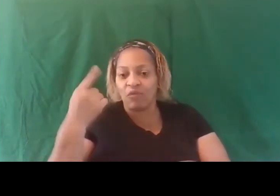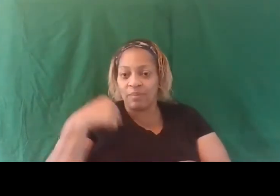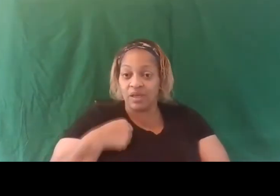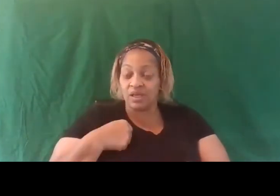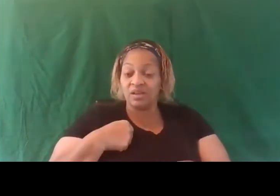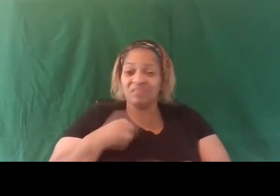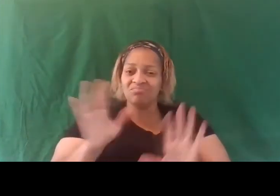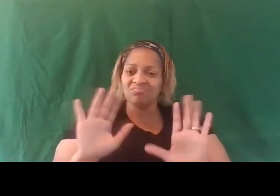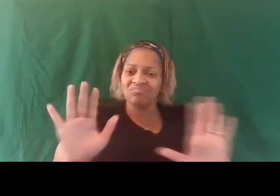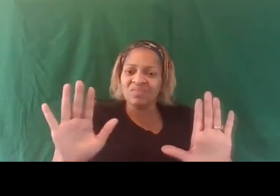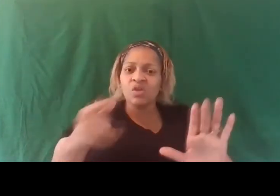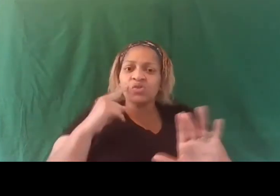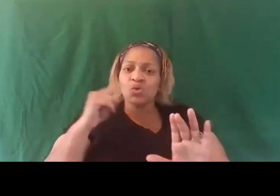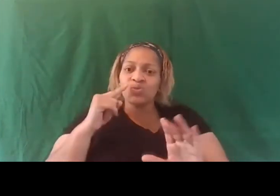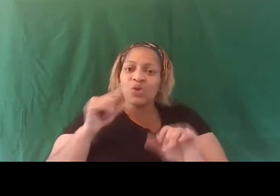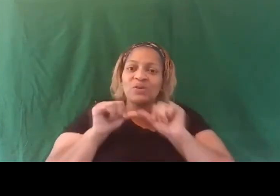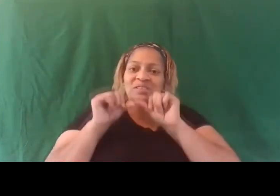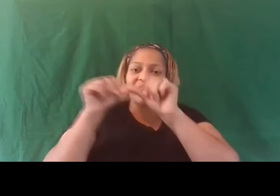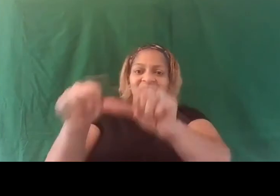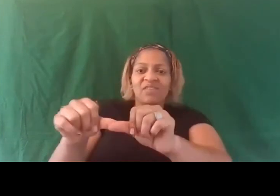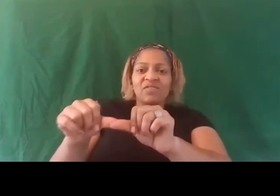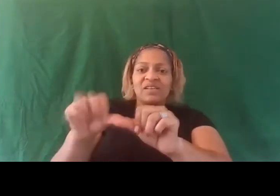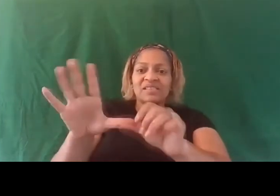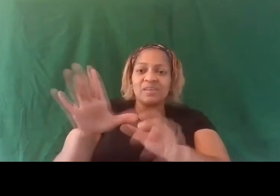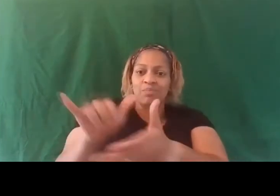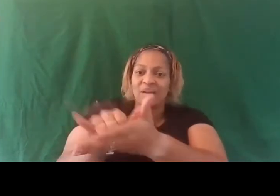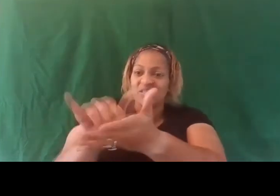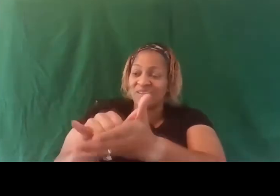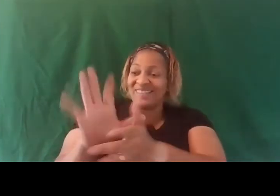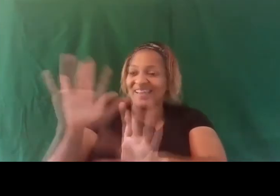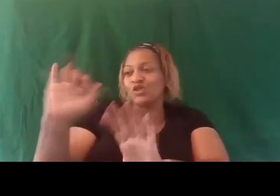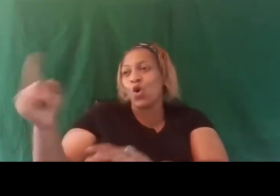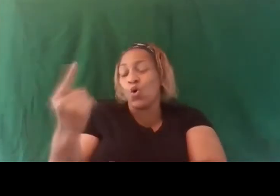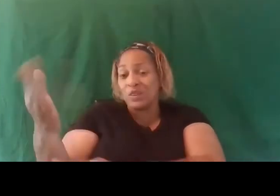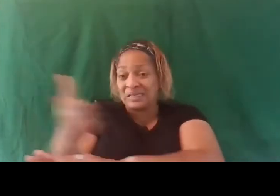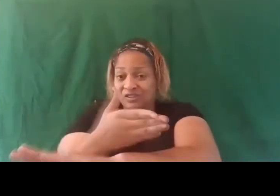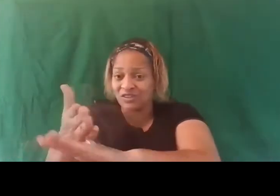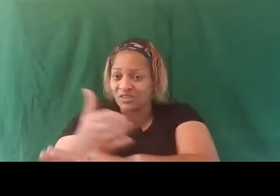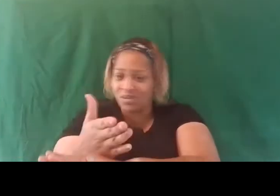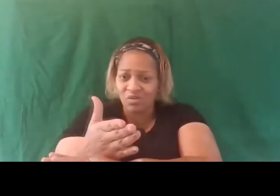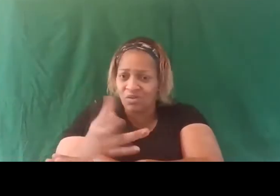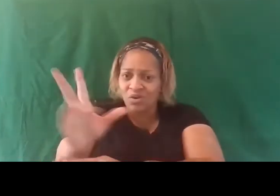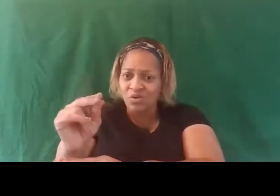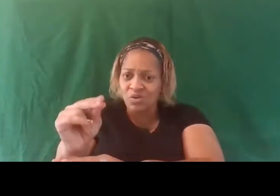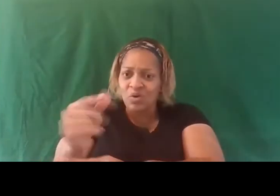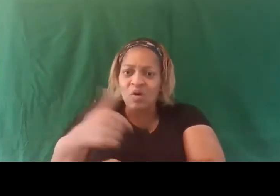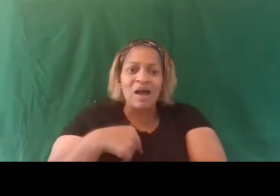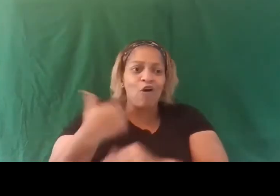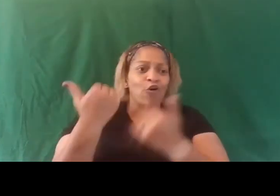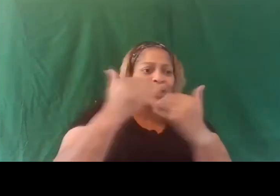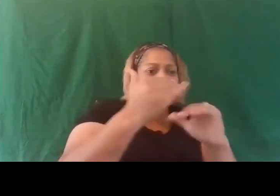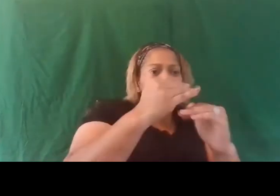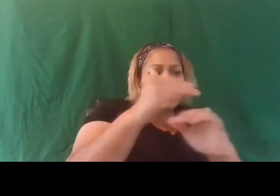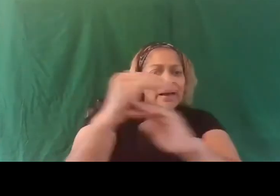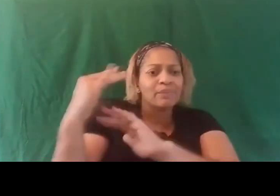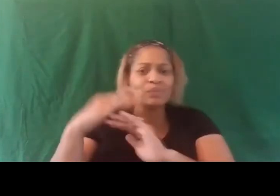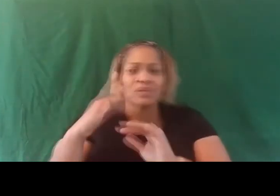those infinite possibilities that Deletta spoke about, yeah, that's just a song. I exist in the realm of limited